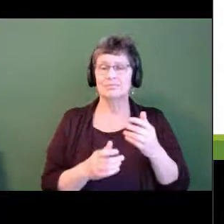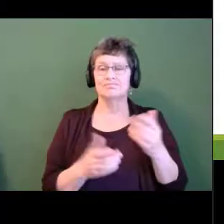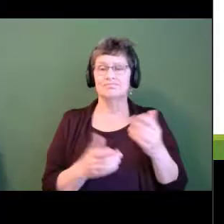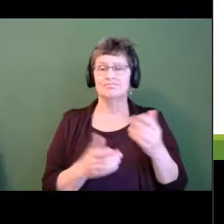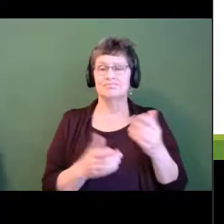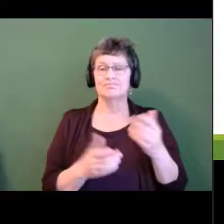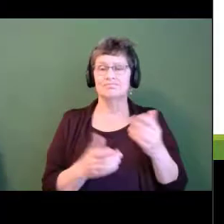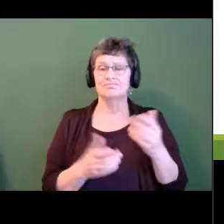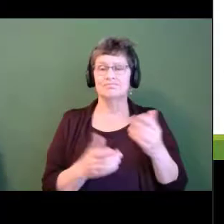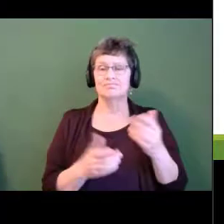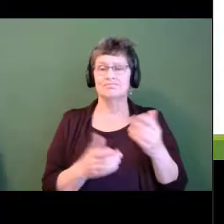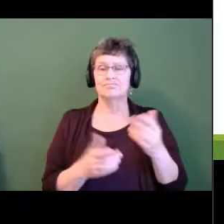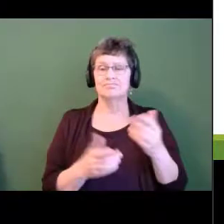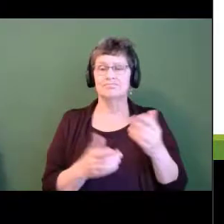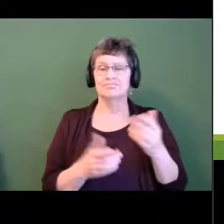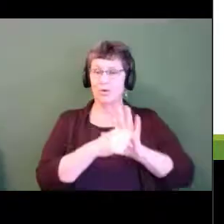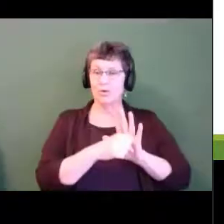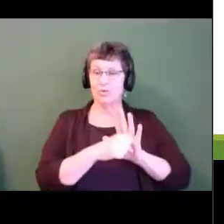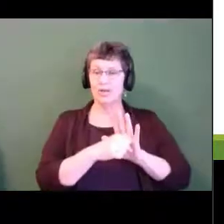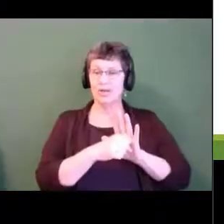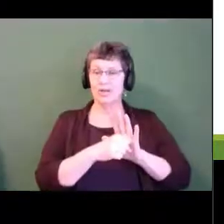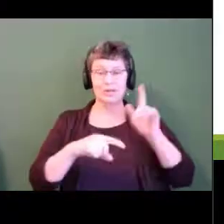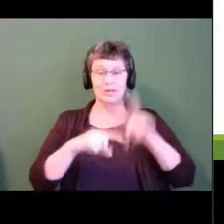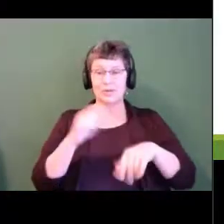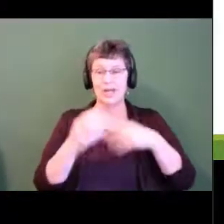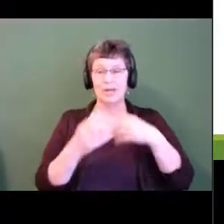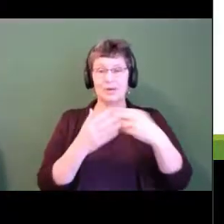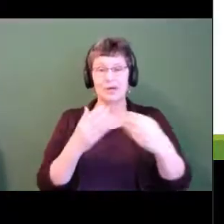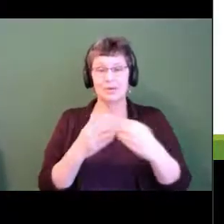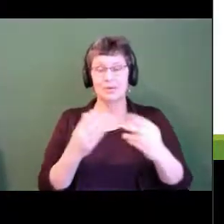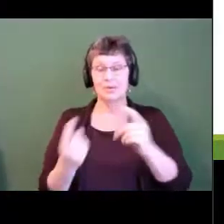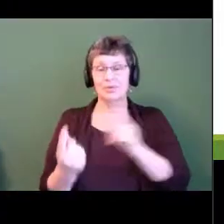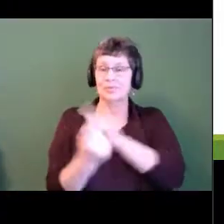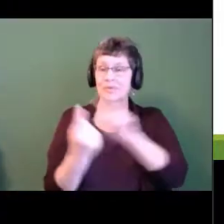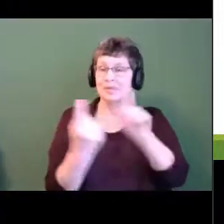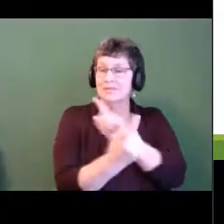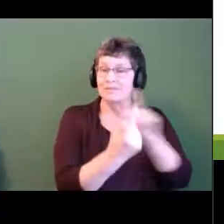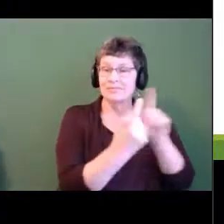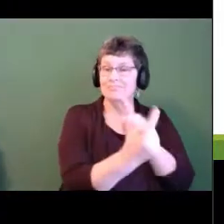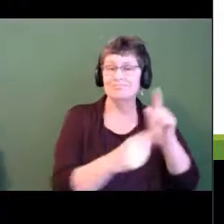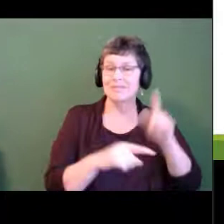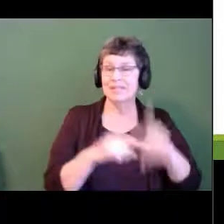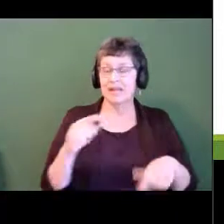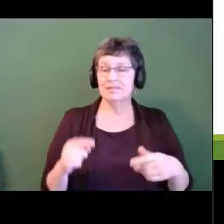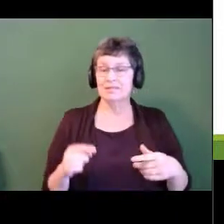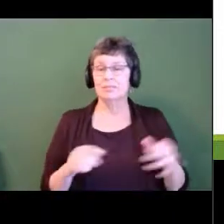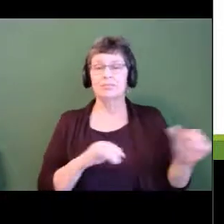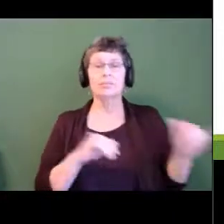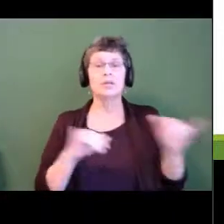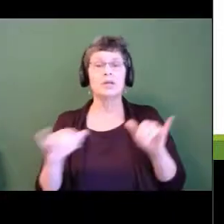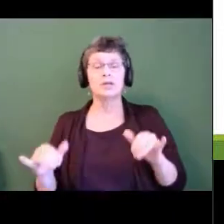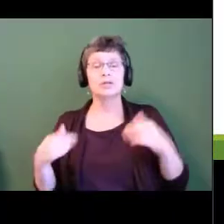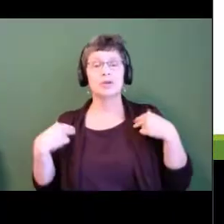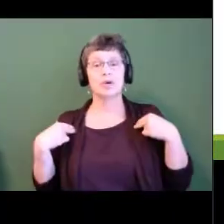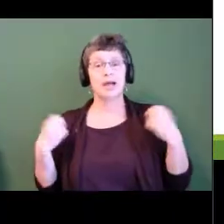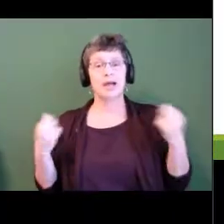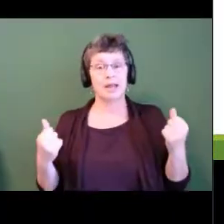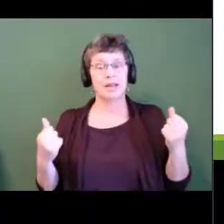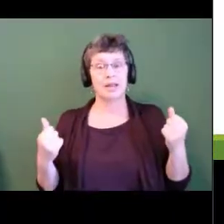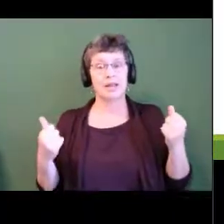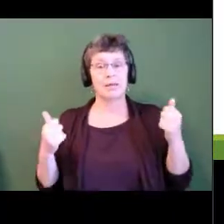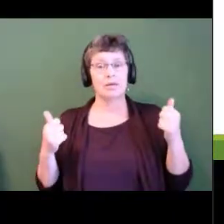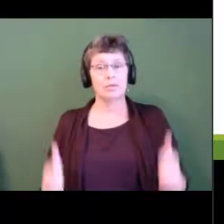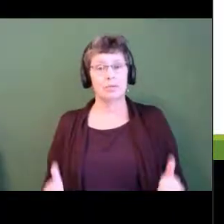be just because of COVID. You can't get out and use people like you used to, or be with people, but also the health changes and so forth can